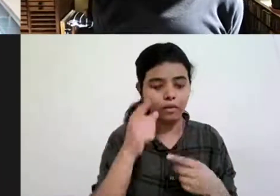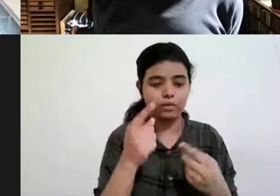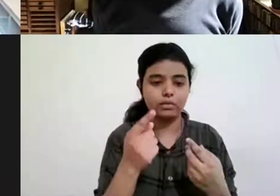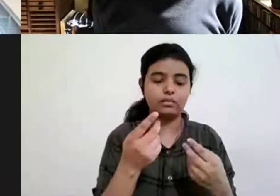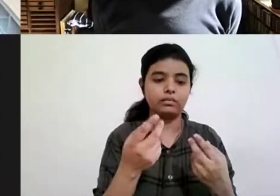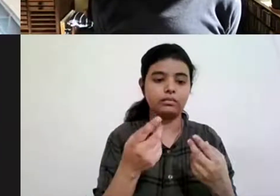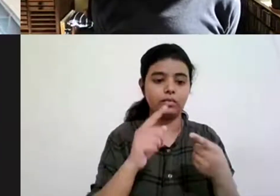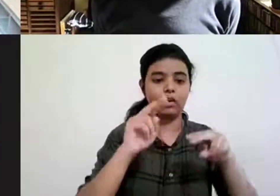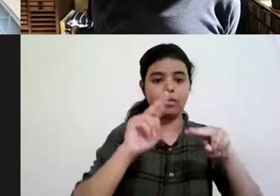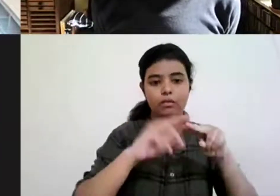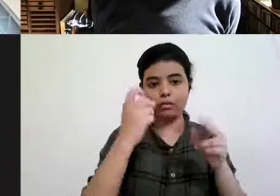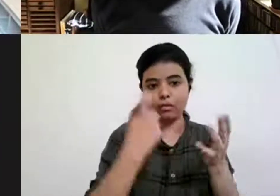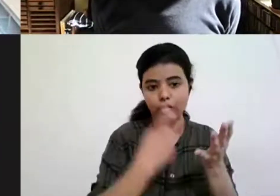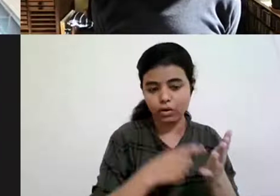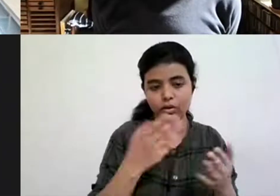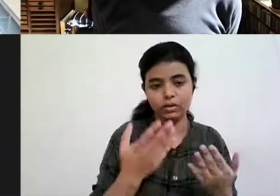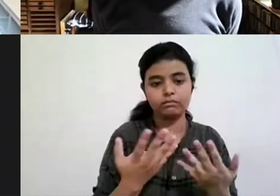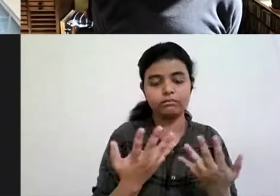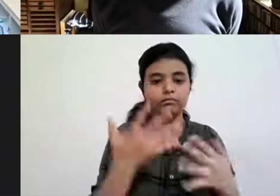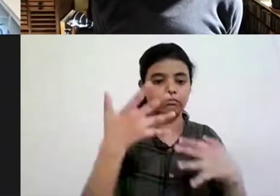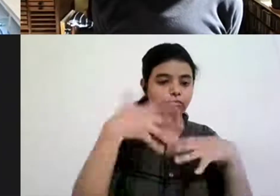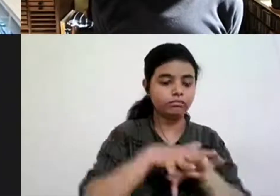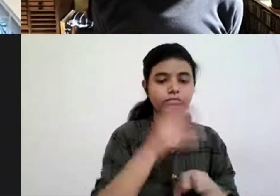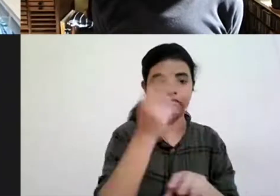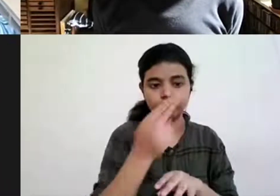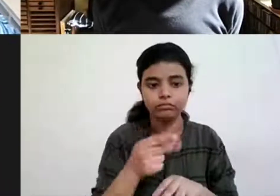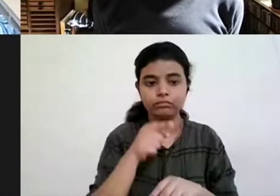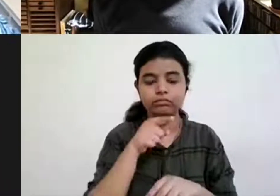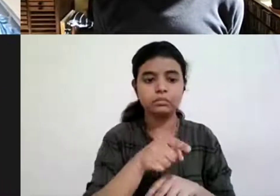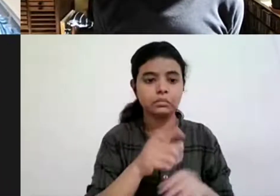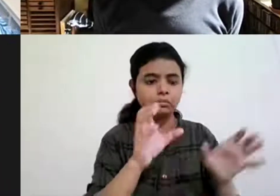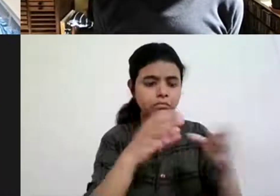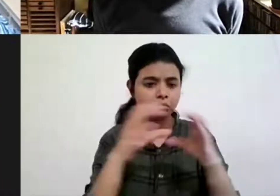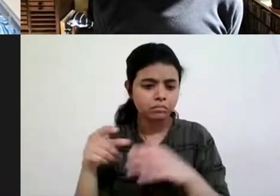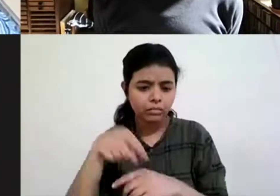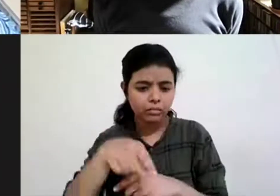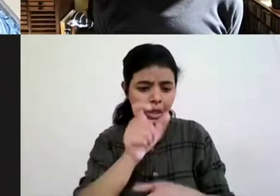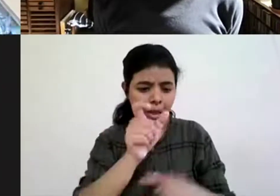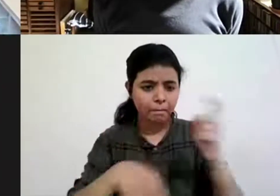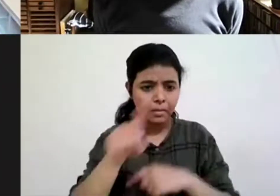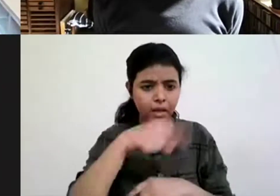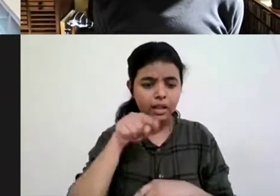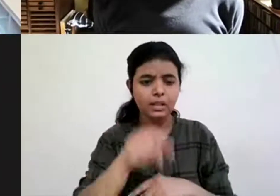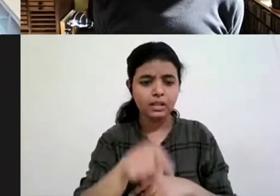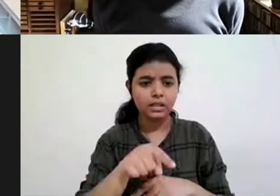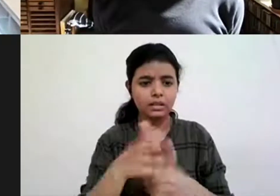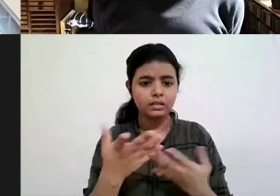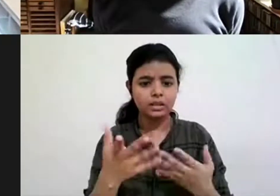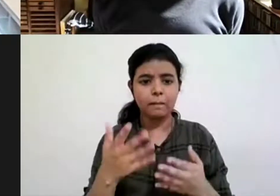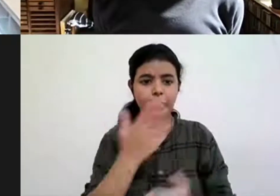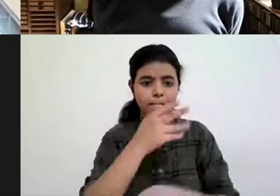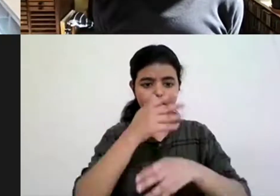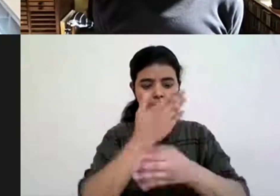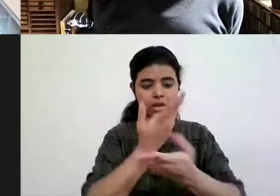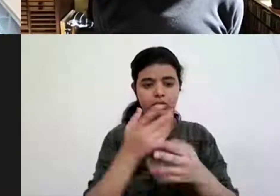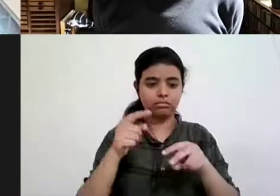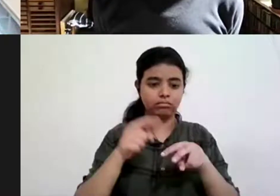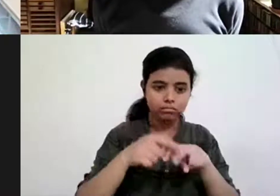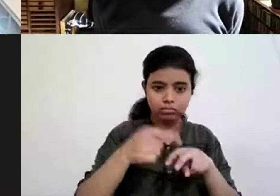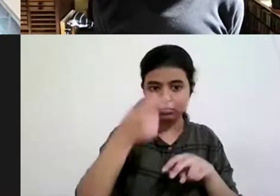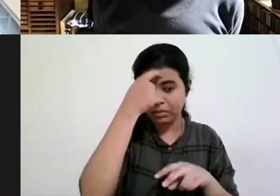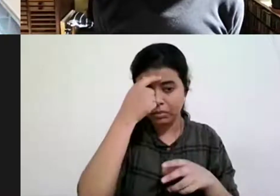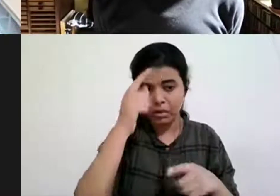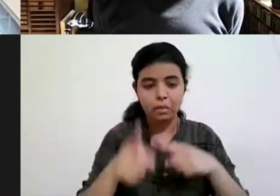their specialization extends to user groups of people with mobility disabilities, people with